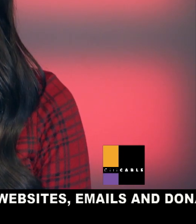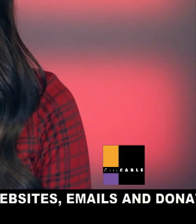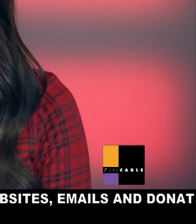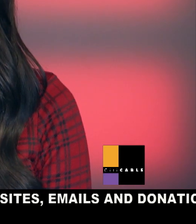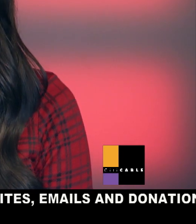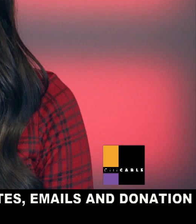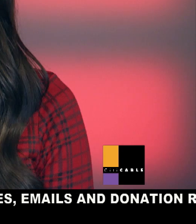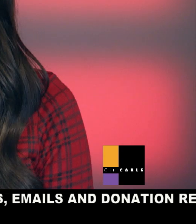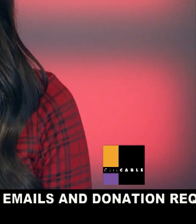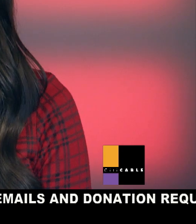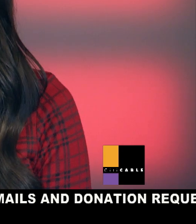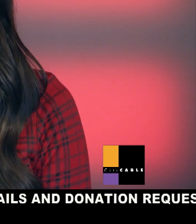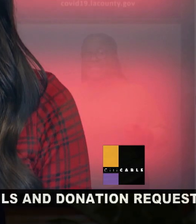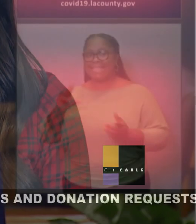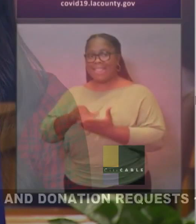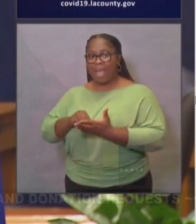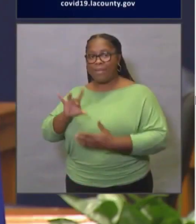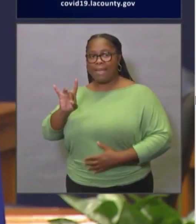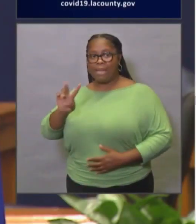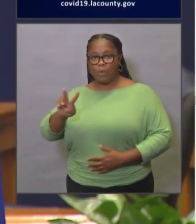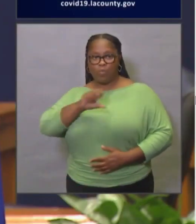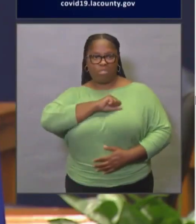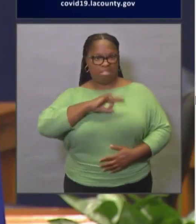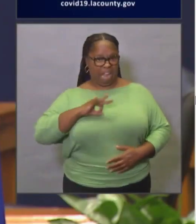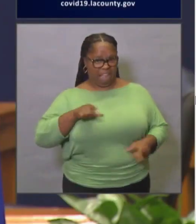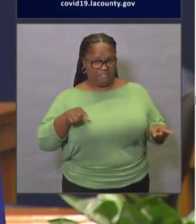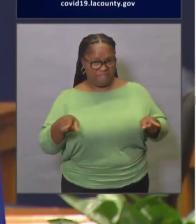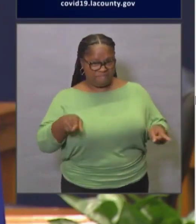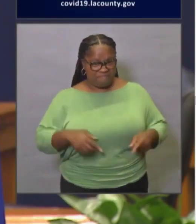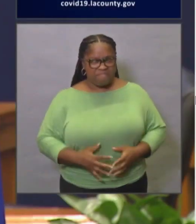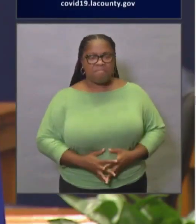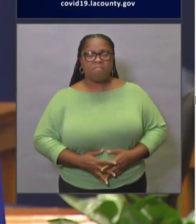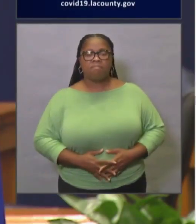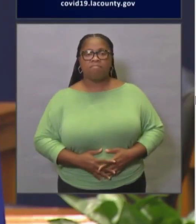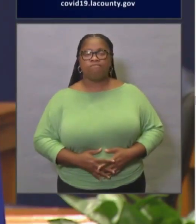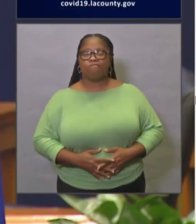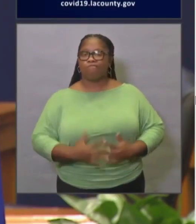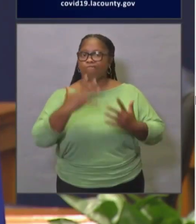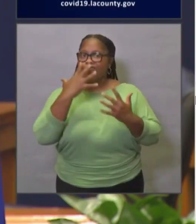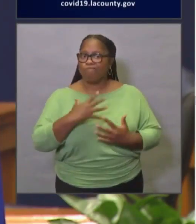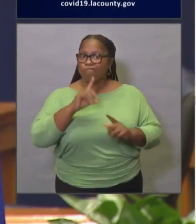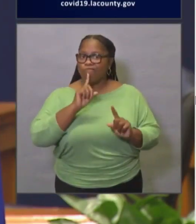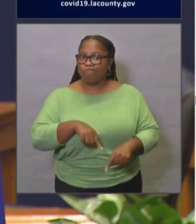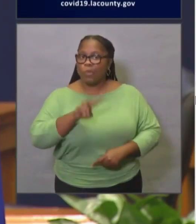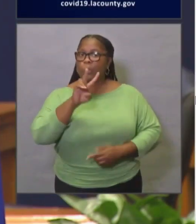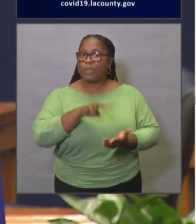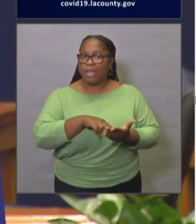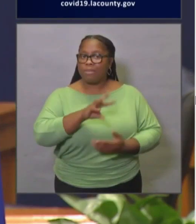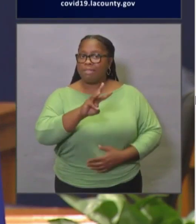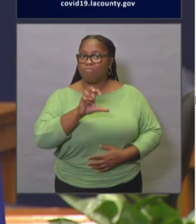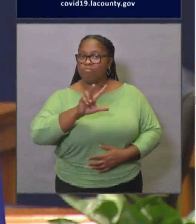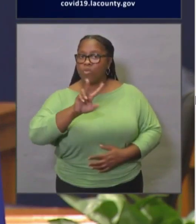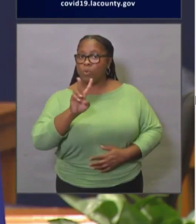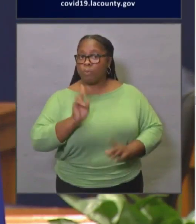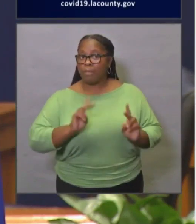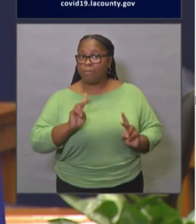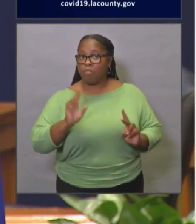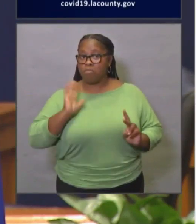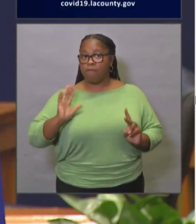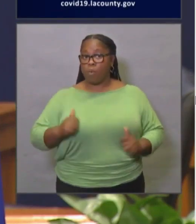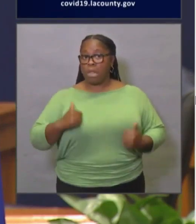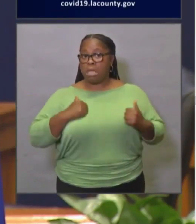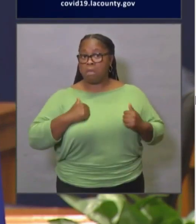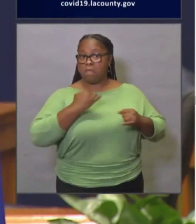in place. Business owners who have made modifications to bring services outdoors are encouraged to continue doing